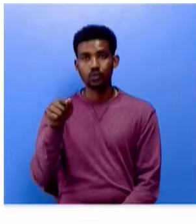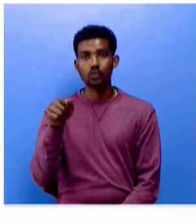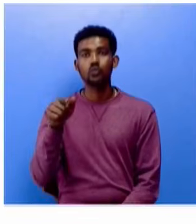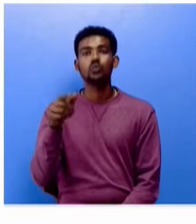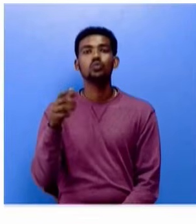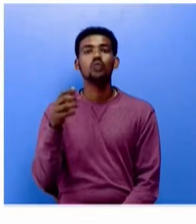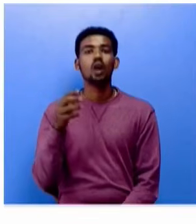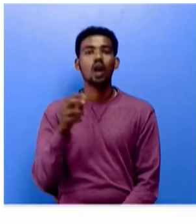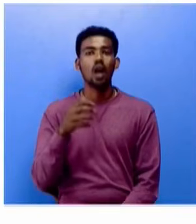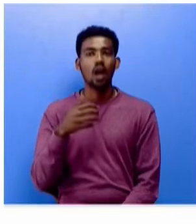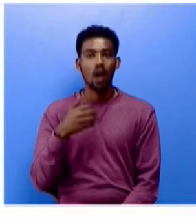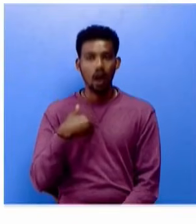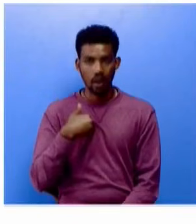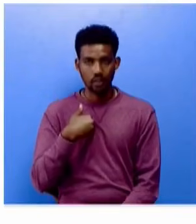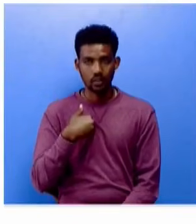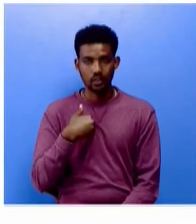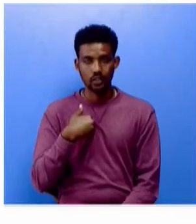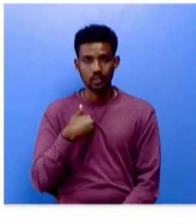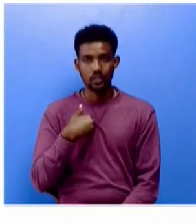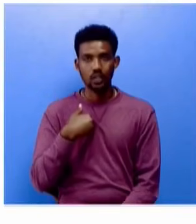had